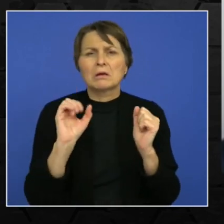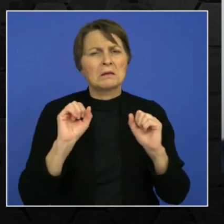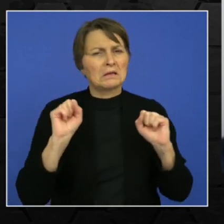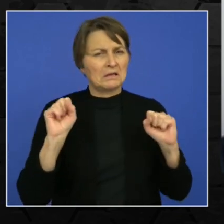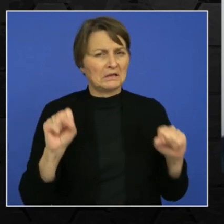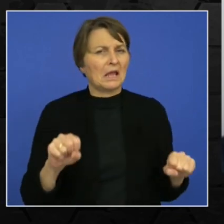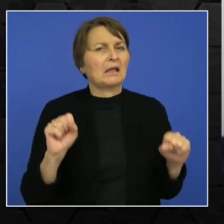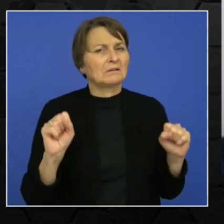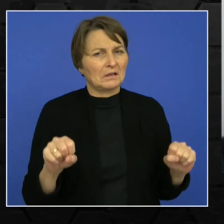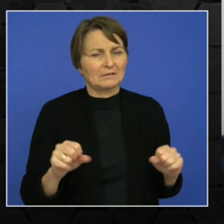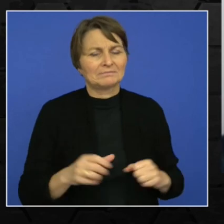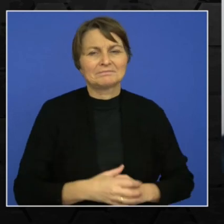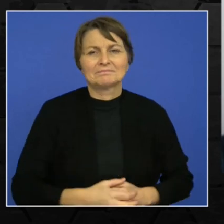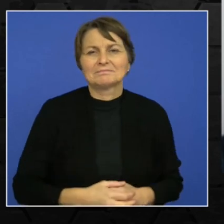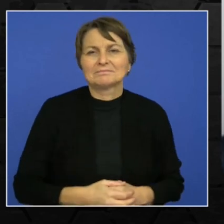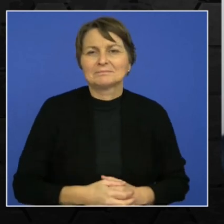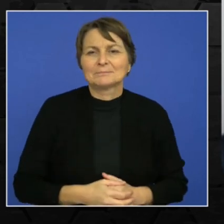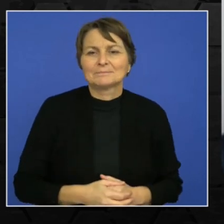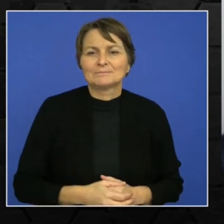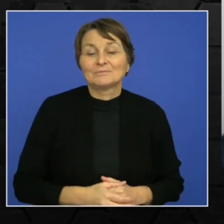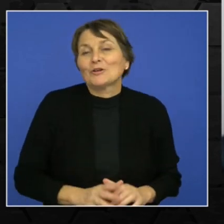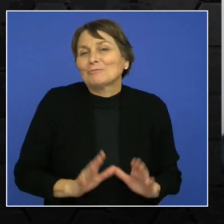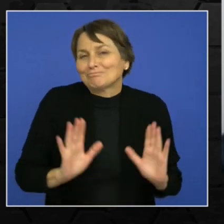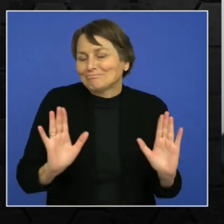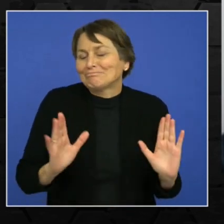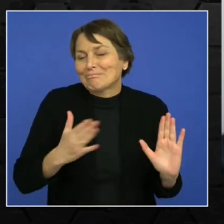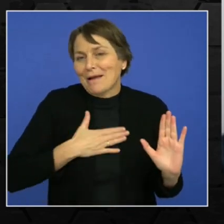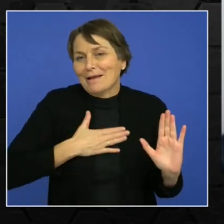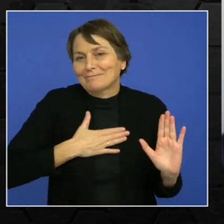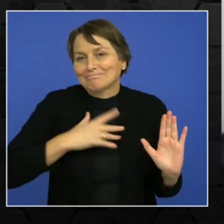them. But yeah, that's my opinion.